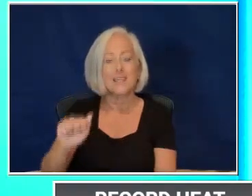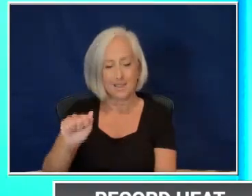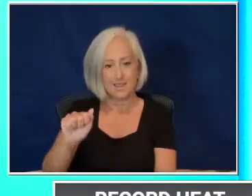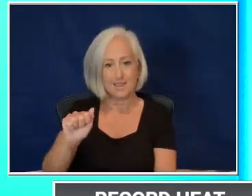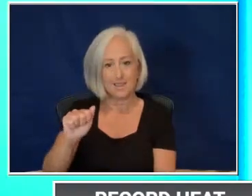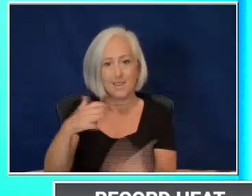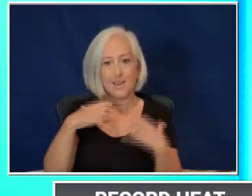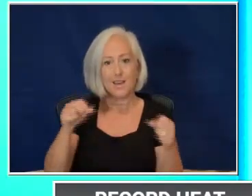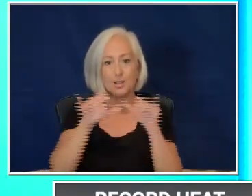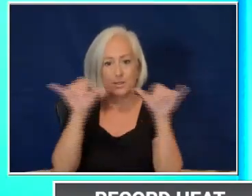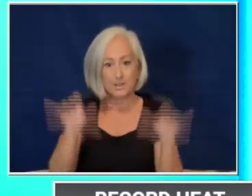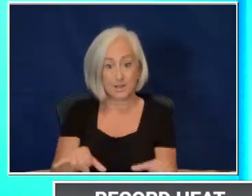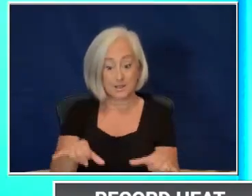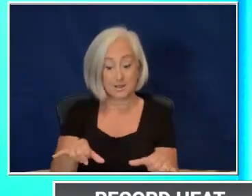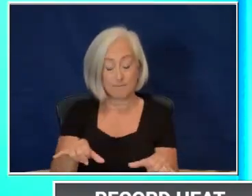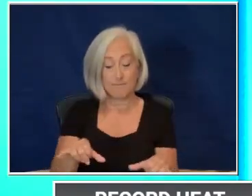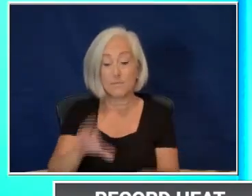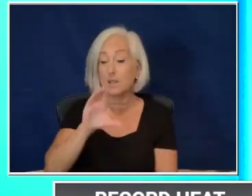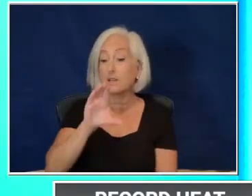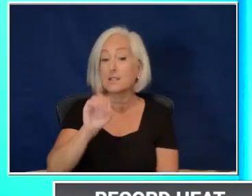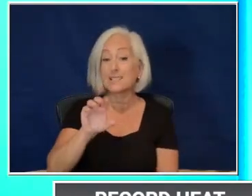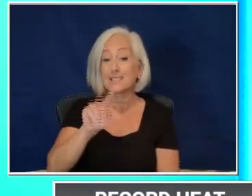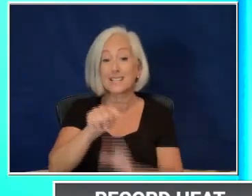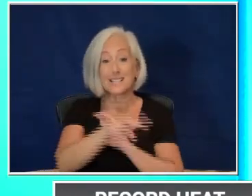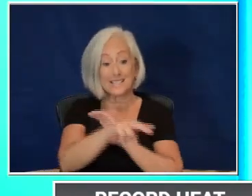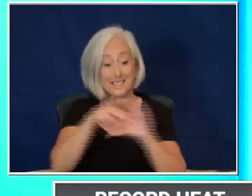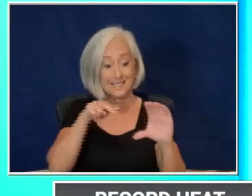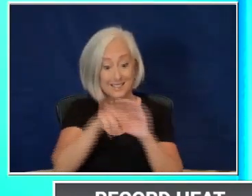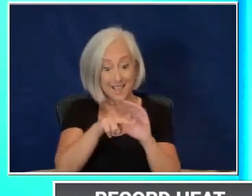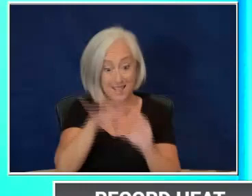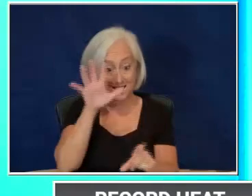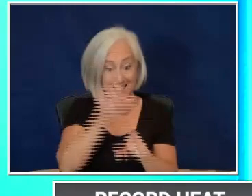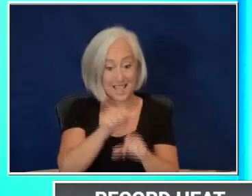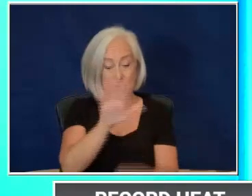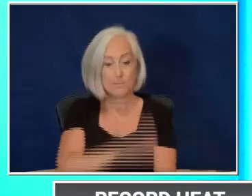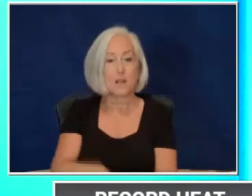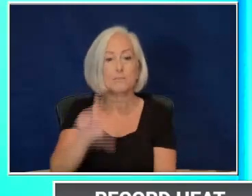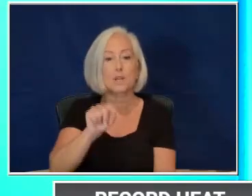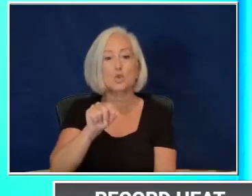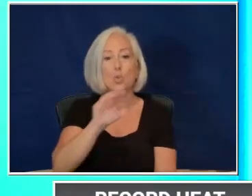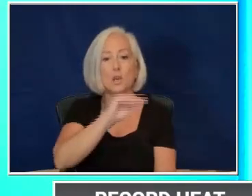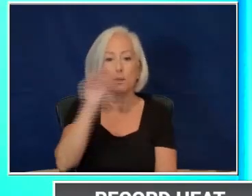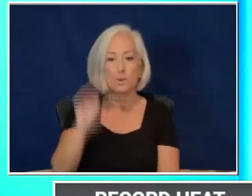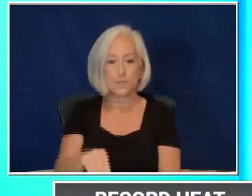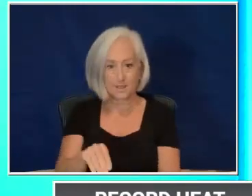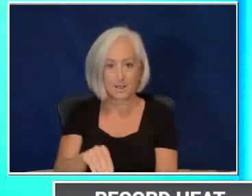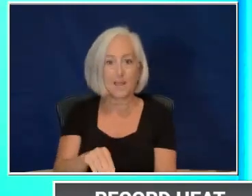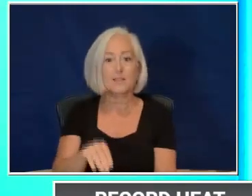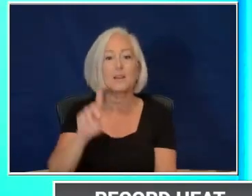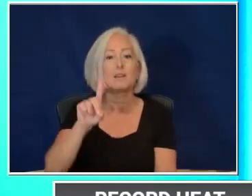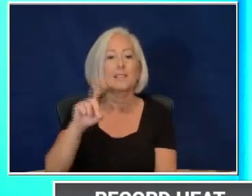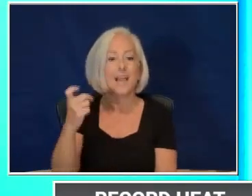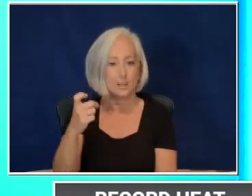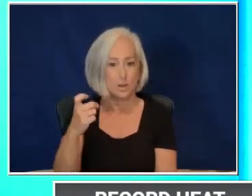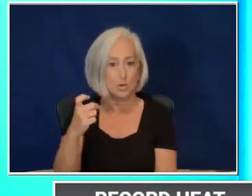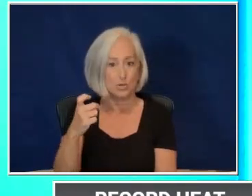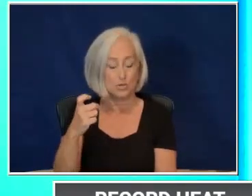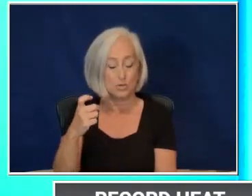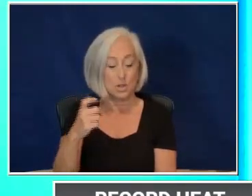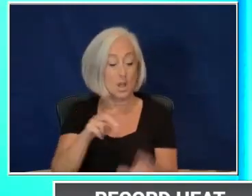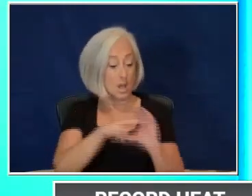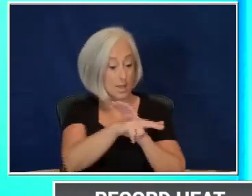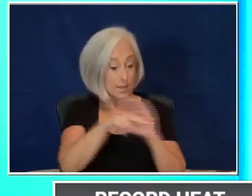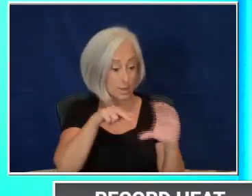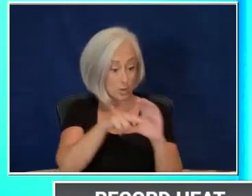were catching about 20% of the lung cancer cases diagnosed. The study also showed that the screening did not result in